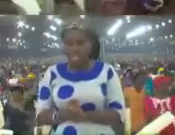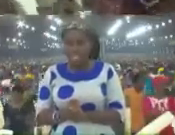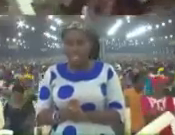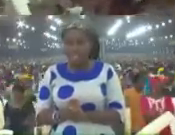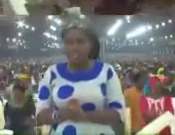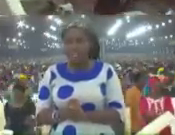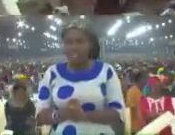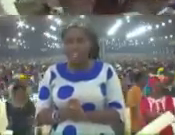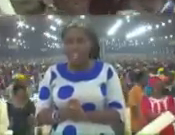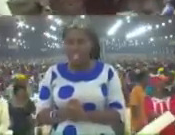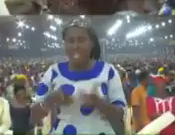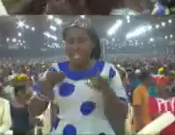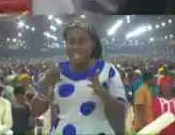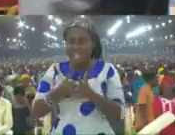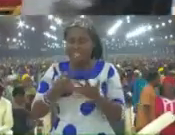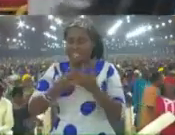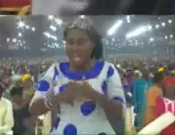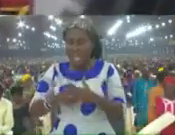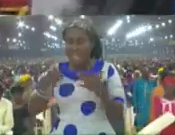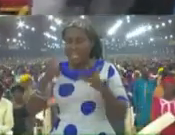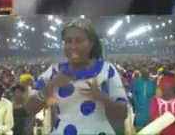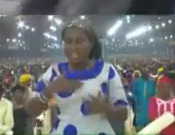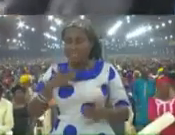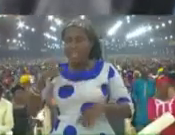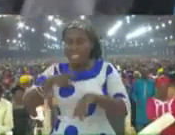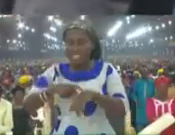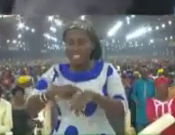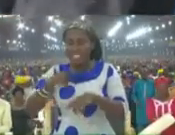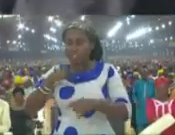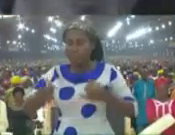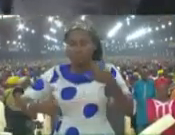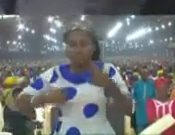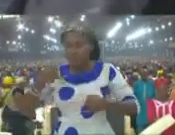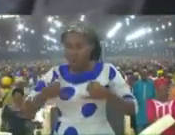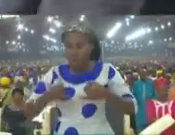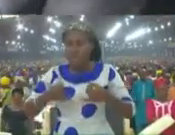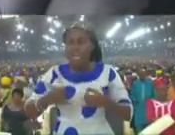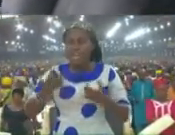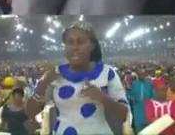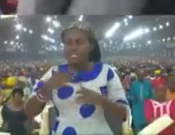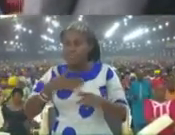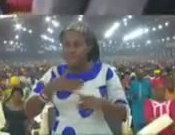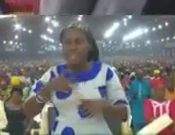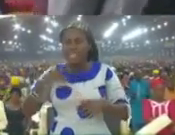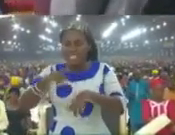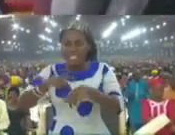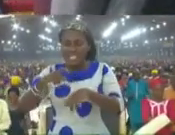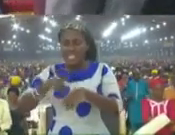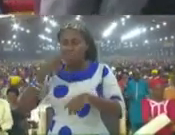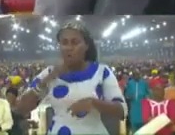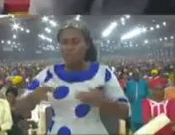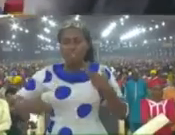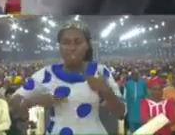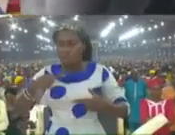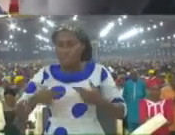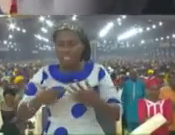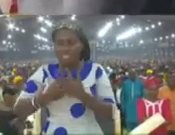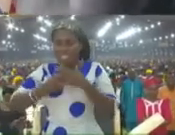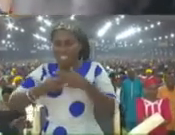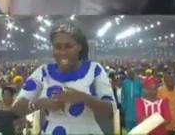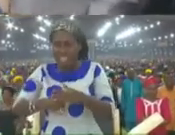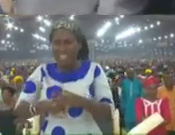Let it start. Let my season of rejoicing start from